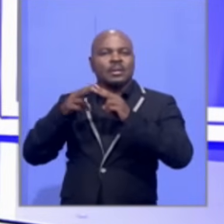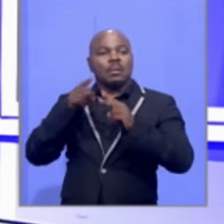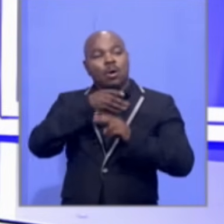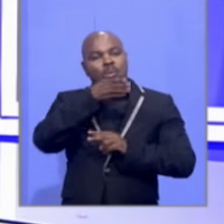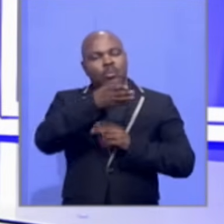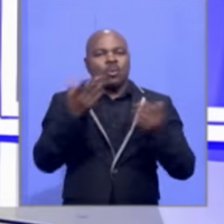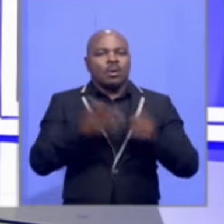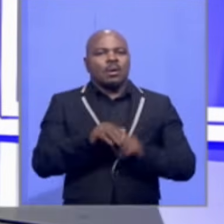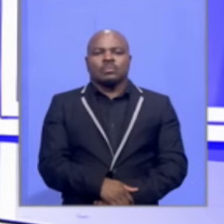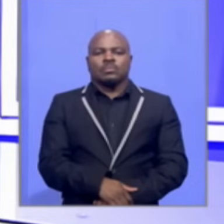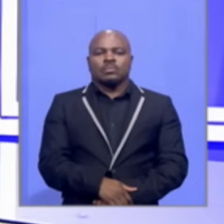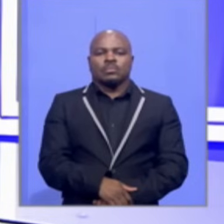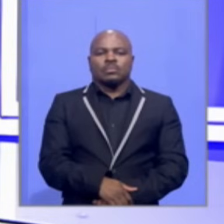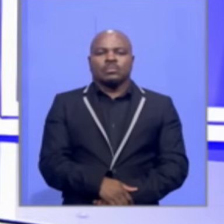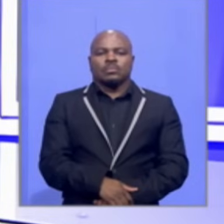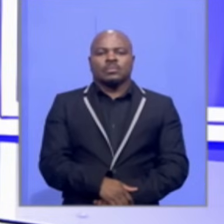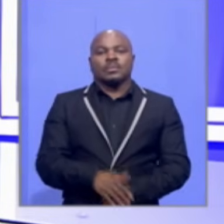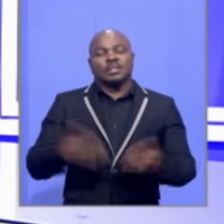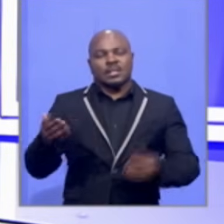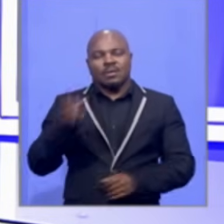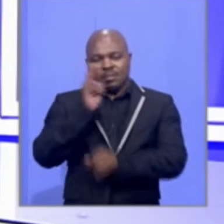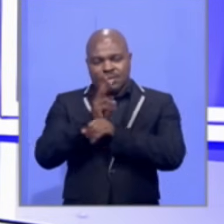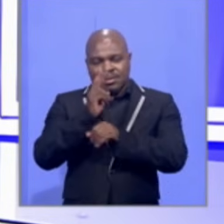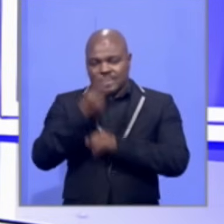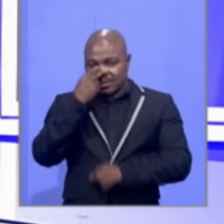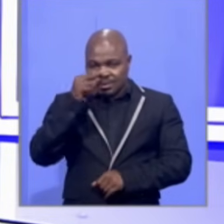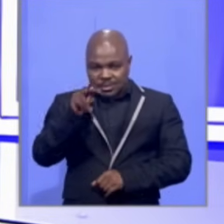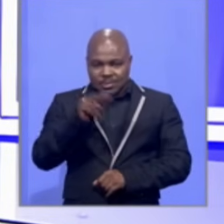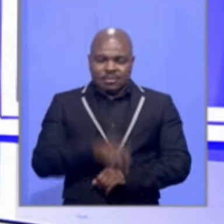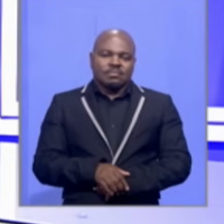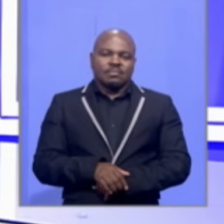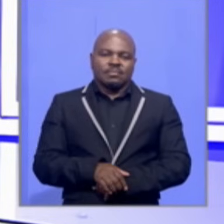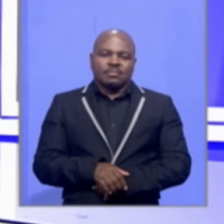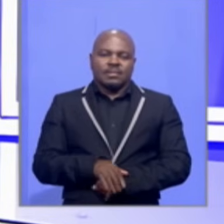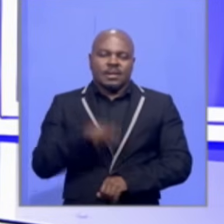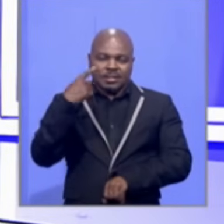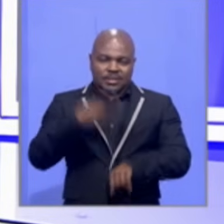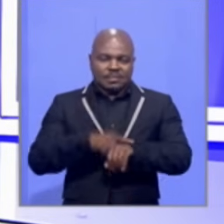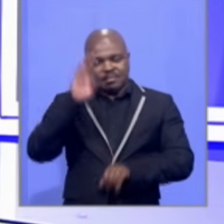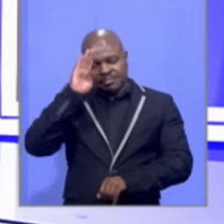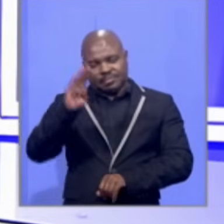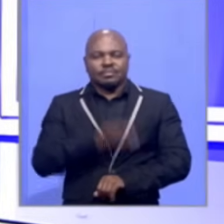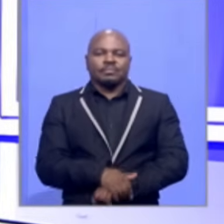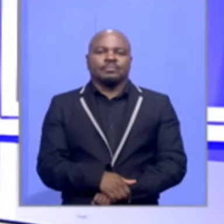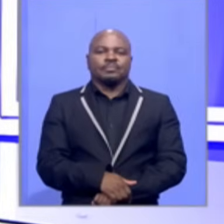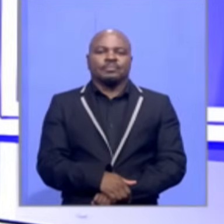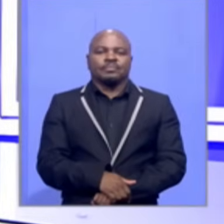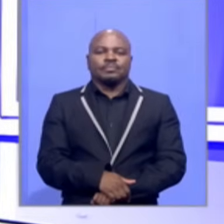diatletiki Bahamas. Mui ha re boela re kopane hape nakong e tlang. Ke o taba.